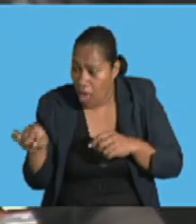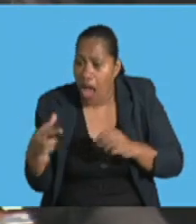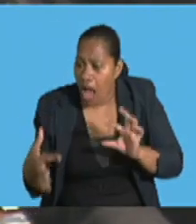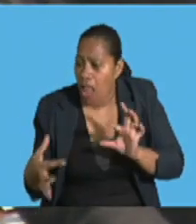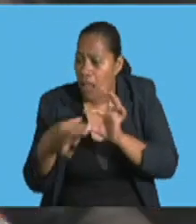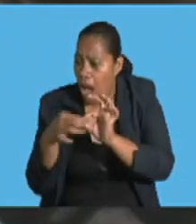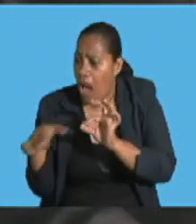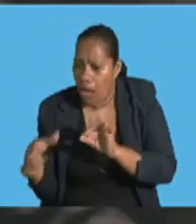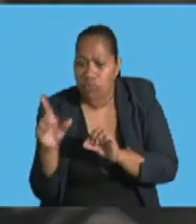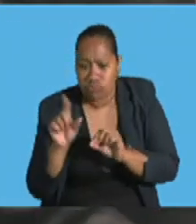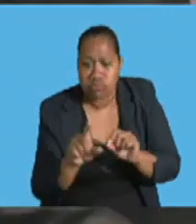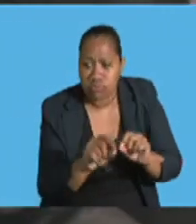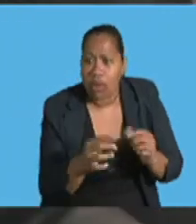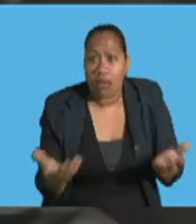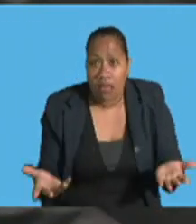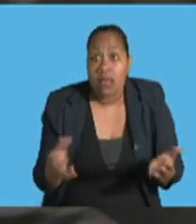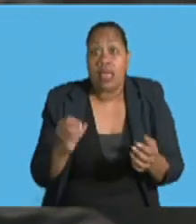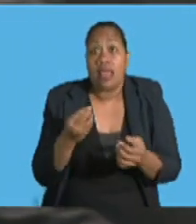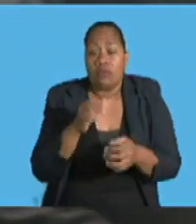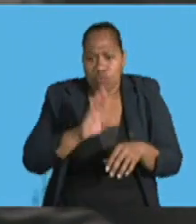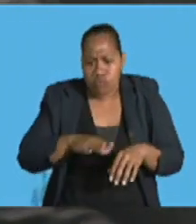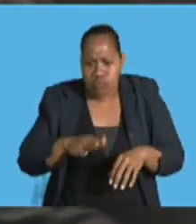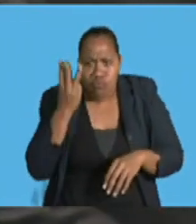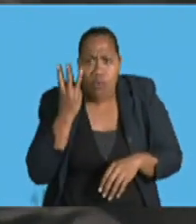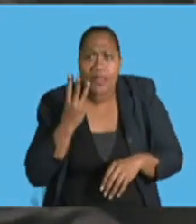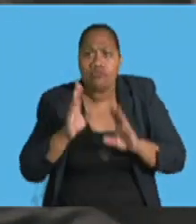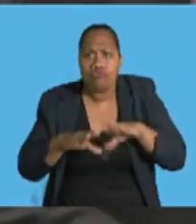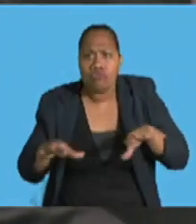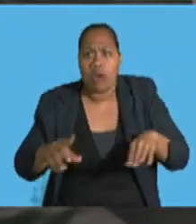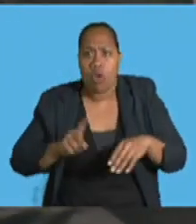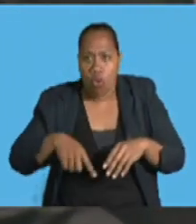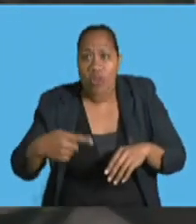continue to be victimized in their own homes.